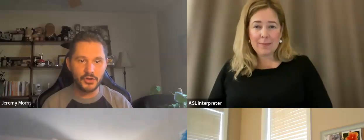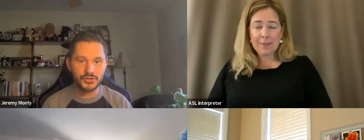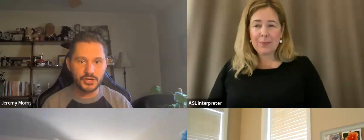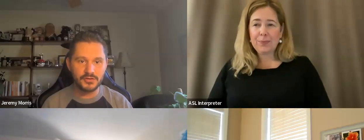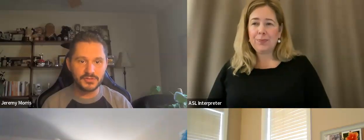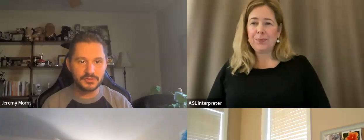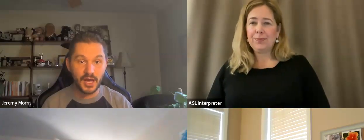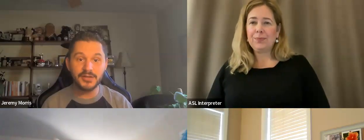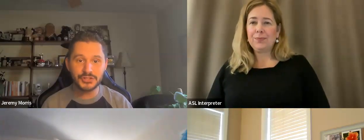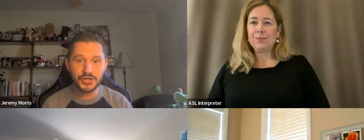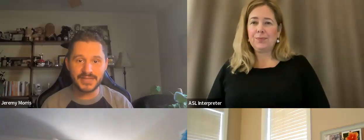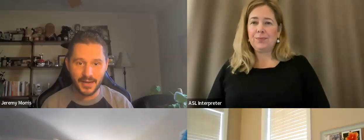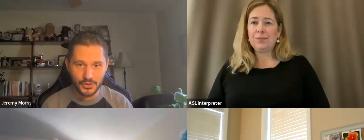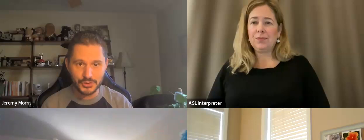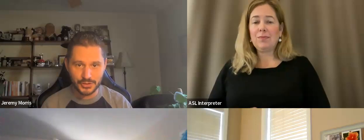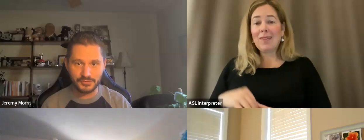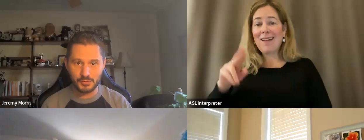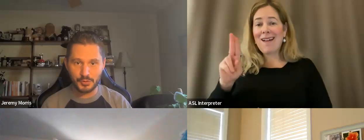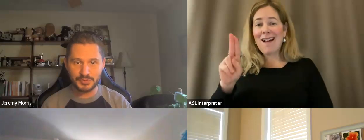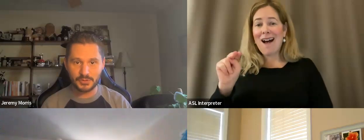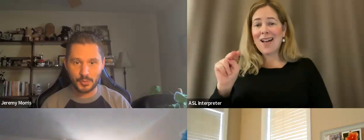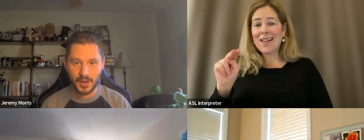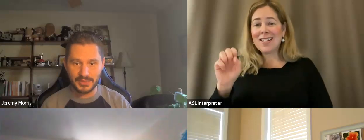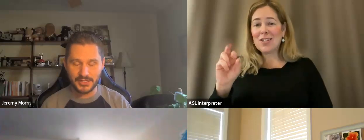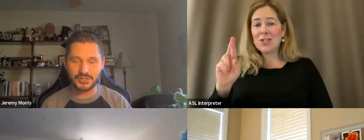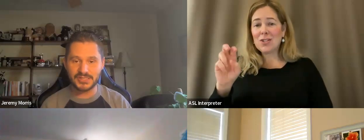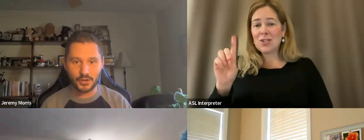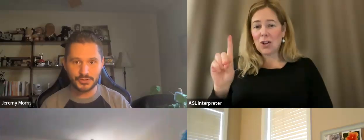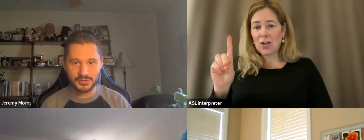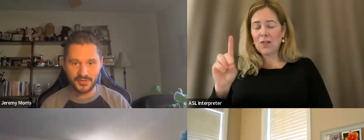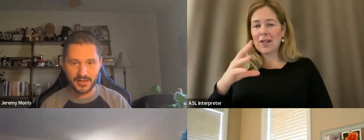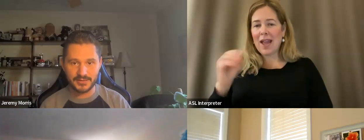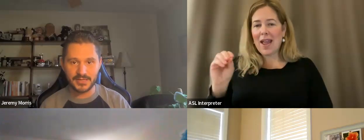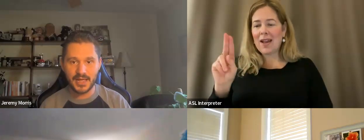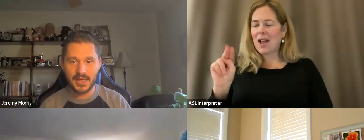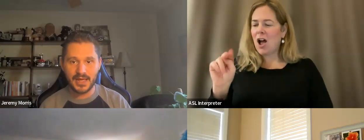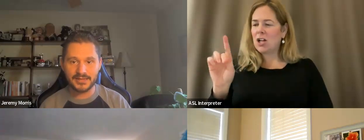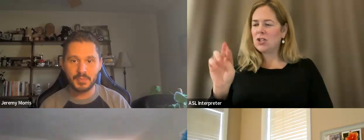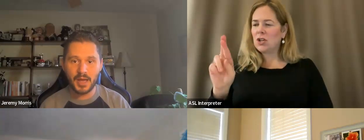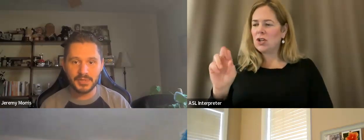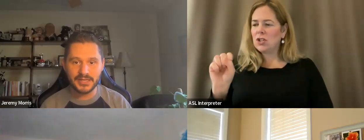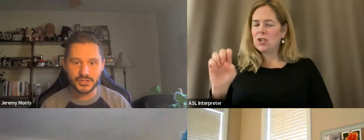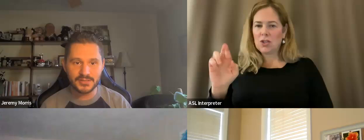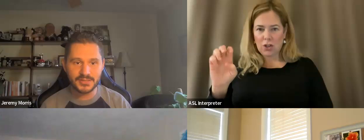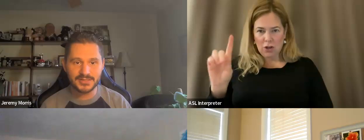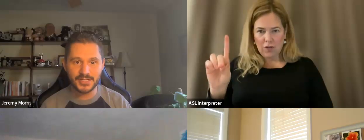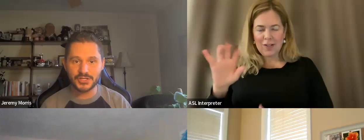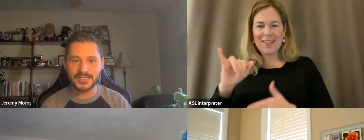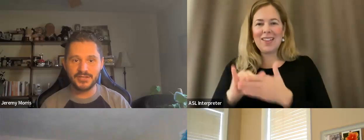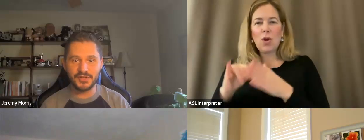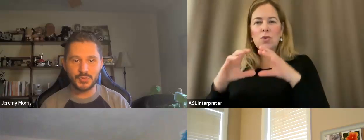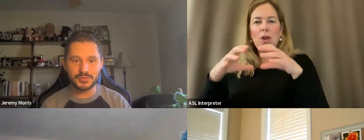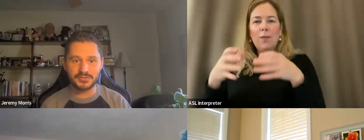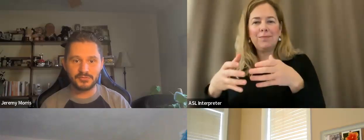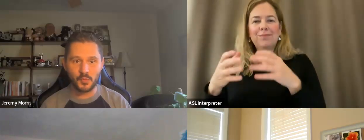And unserved and underserved groups or populations is also defined as populations such